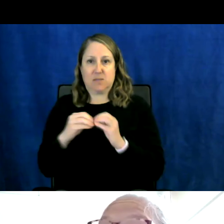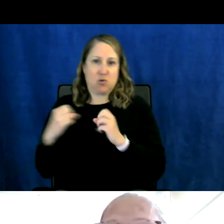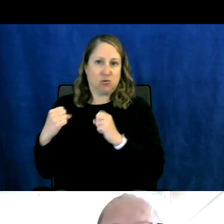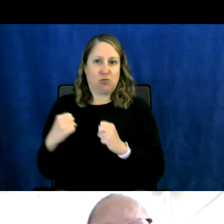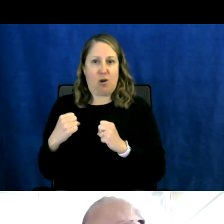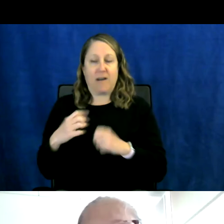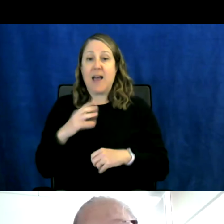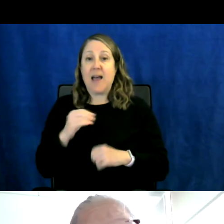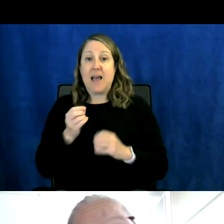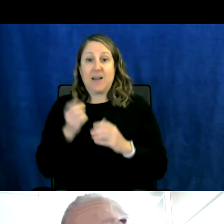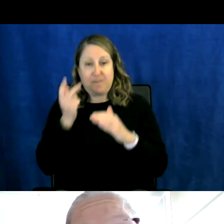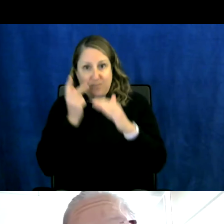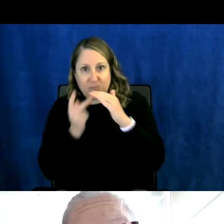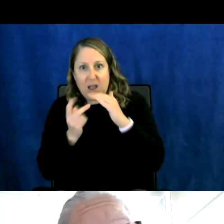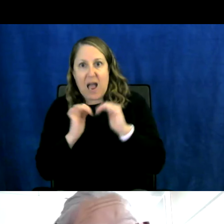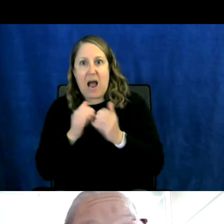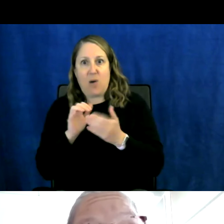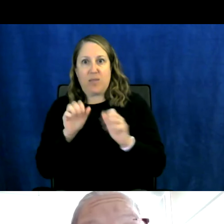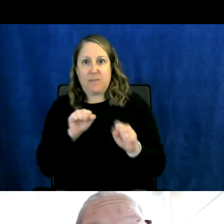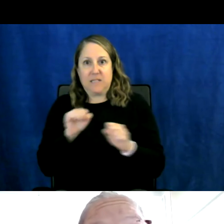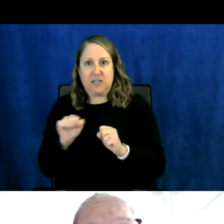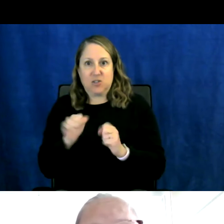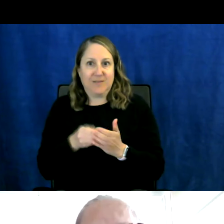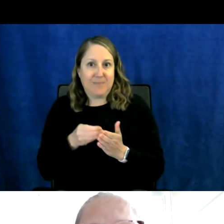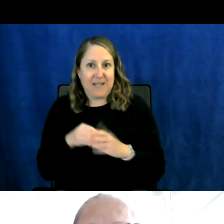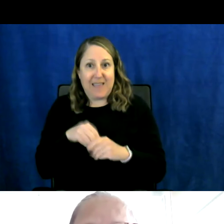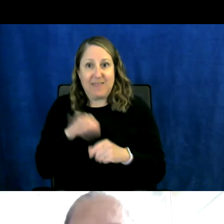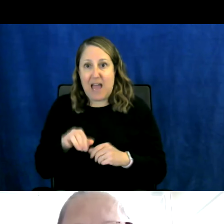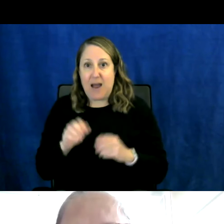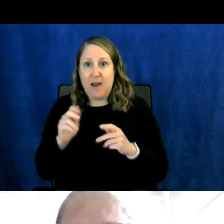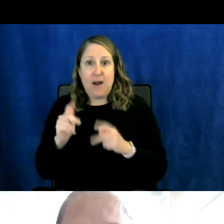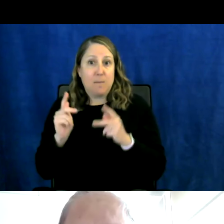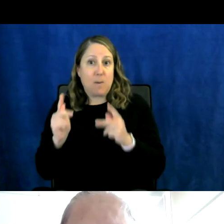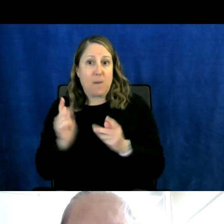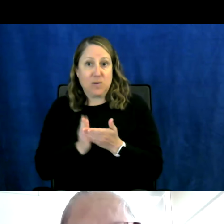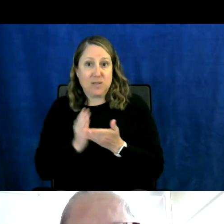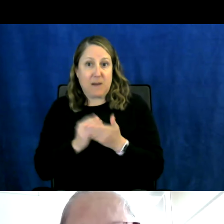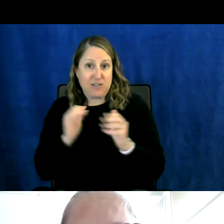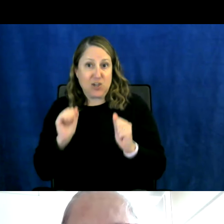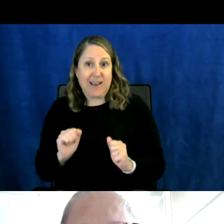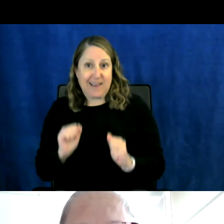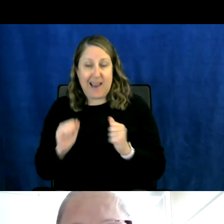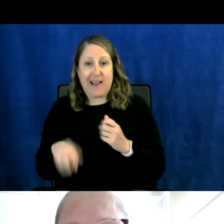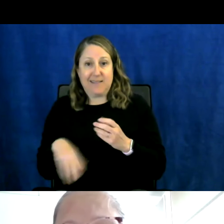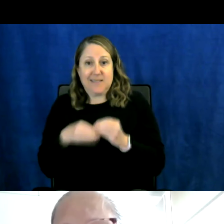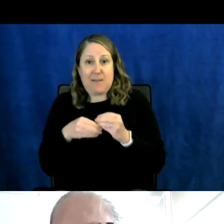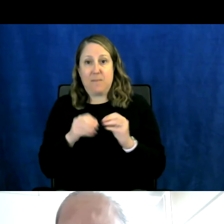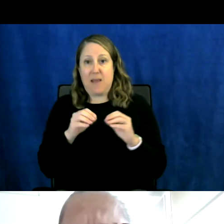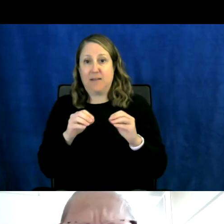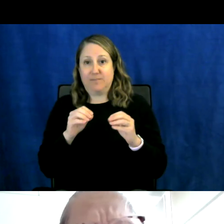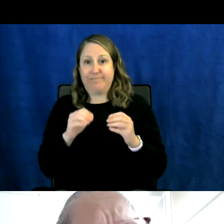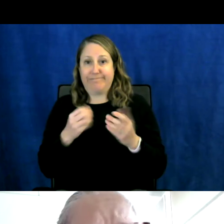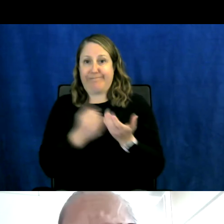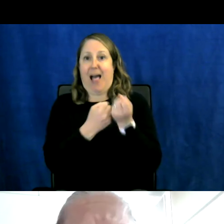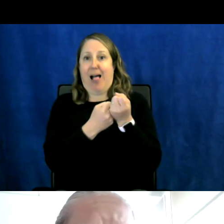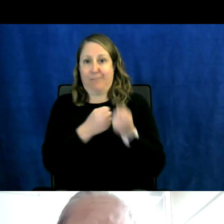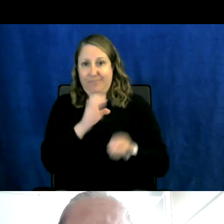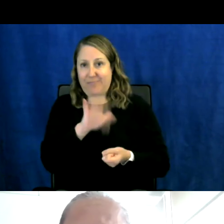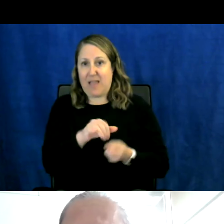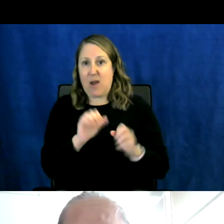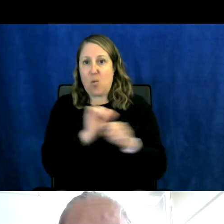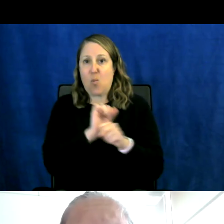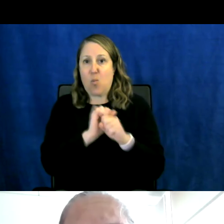looking forward to how the potential dollars in the proposed budget can supplement those workforce related issues. And so again, thank